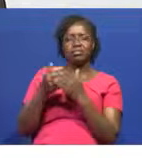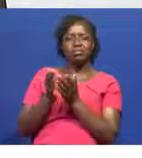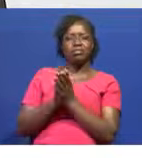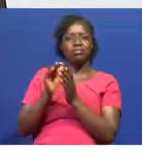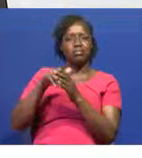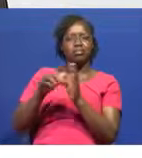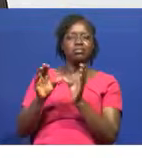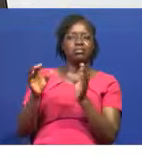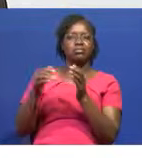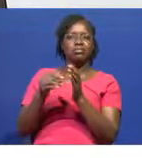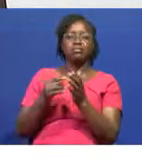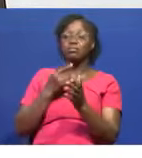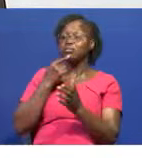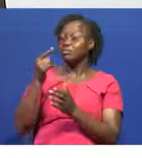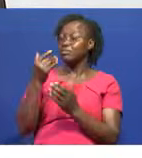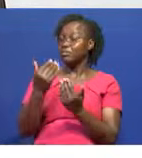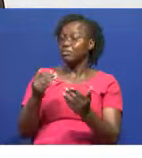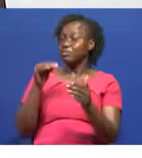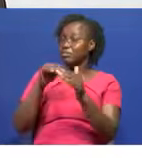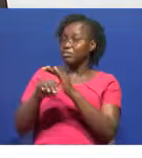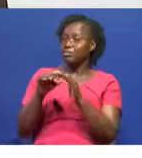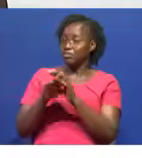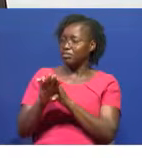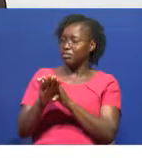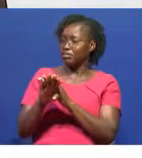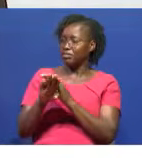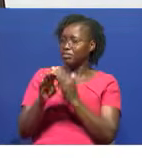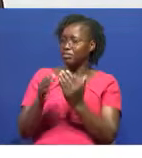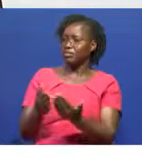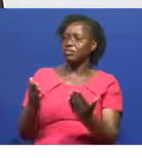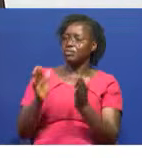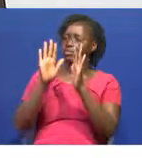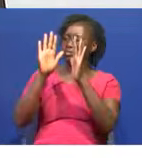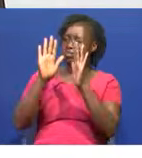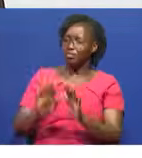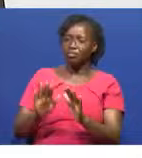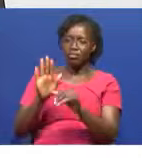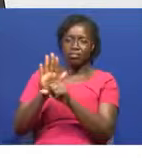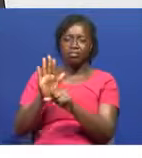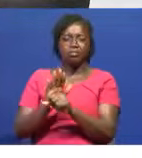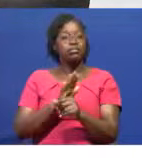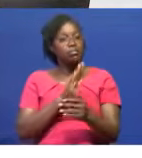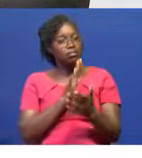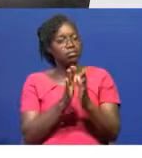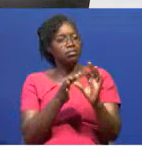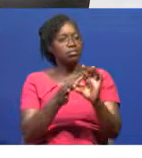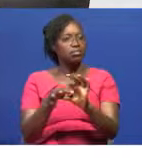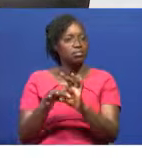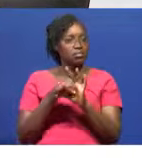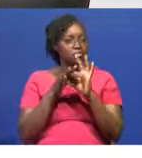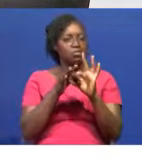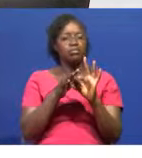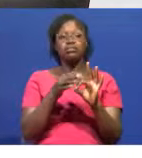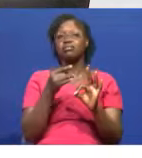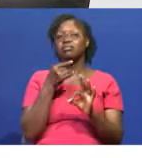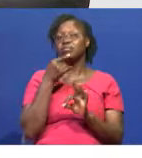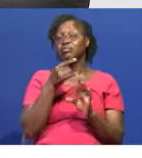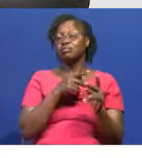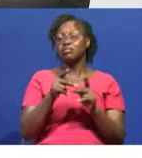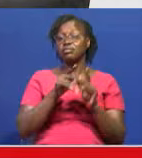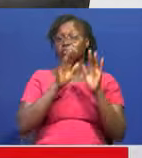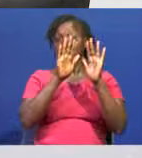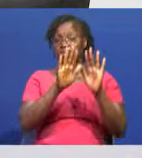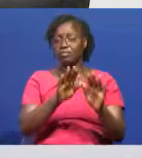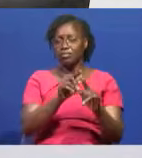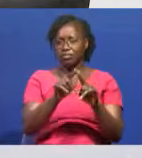should be sure that children have access to these commodities, essential commodities. Of course, collaboration, like you're putting it, is yes, very, very key.